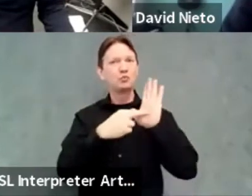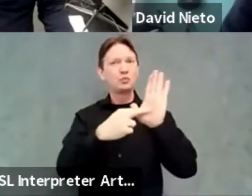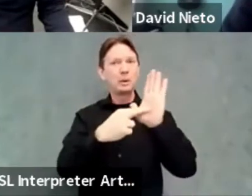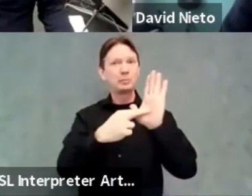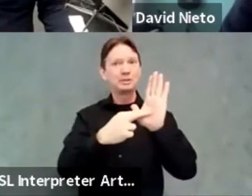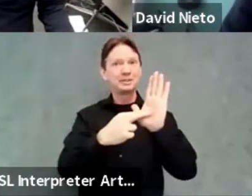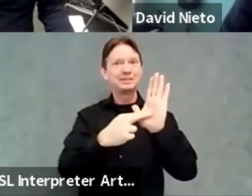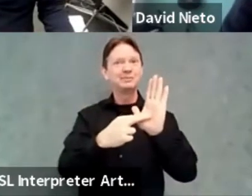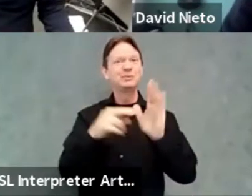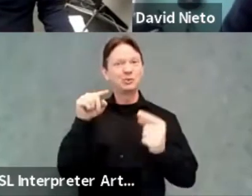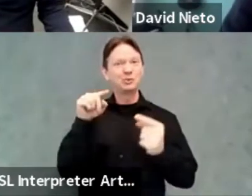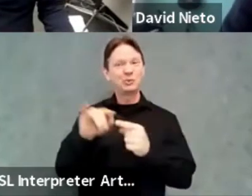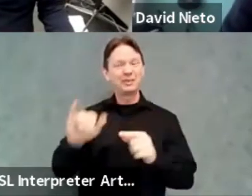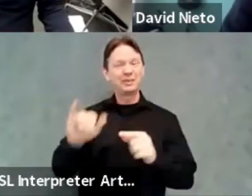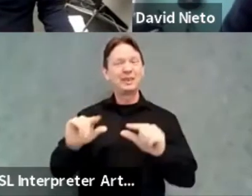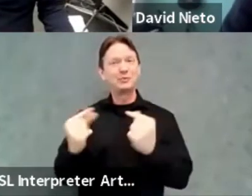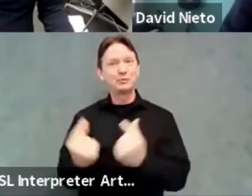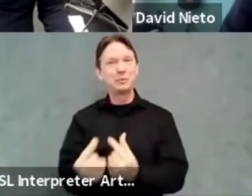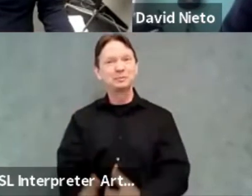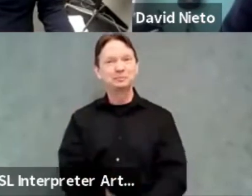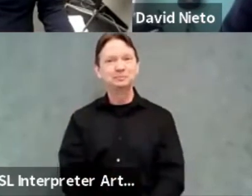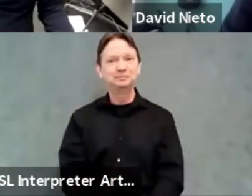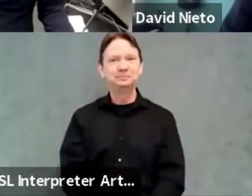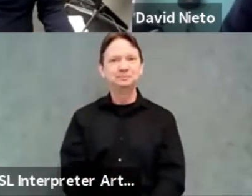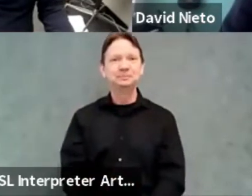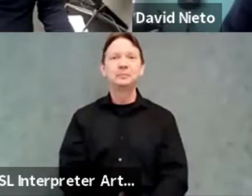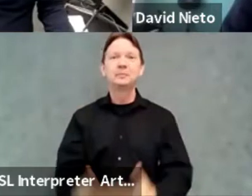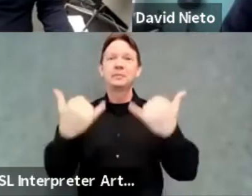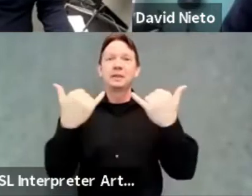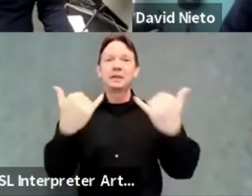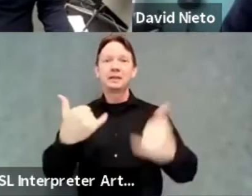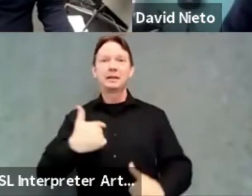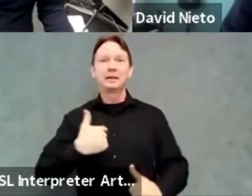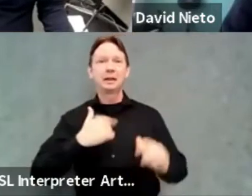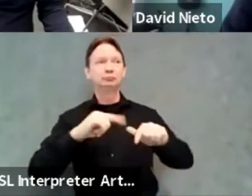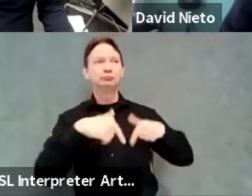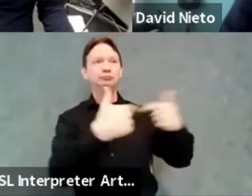my next baton on to Achuro.